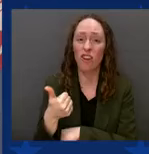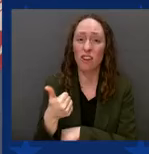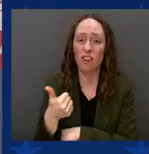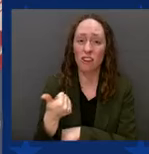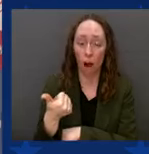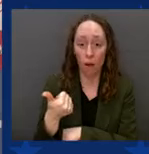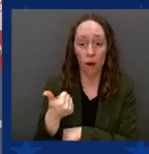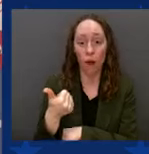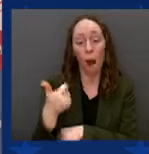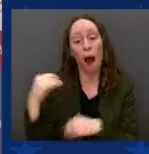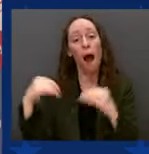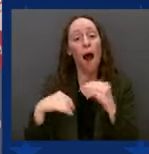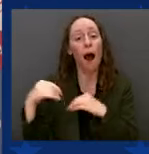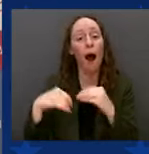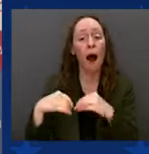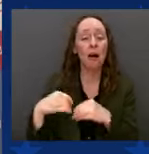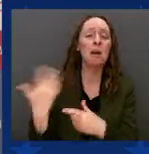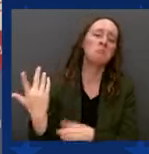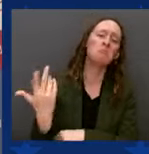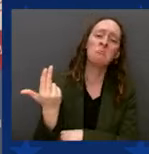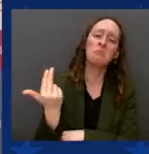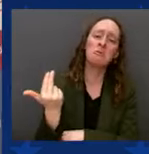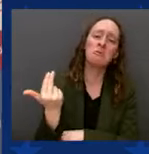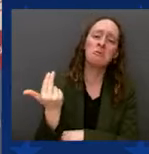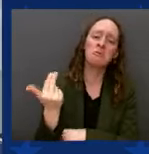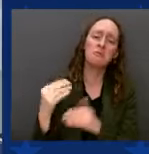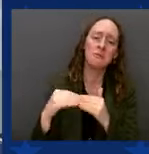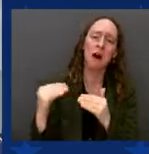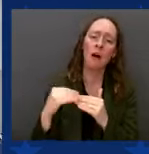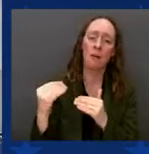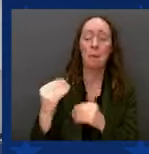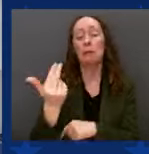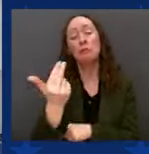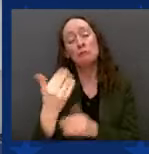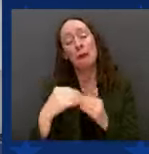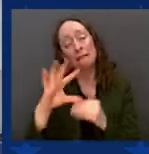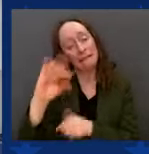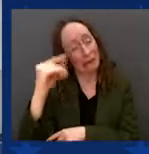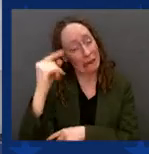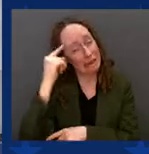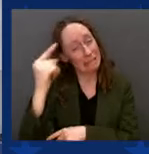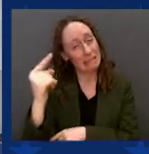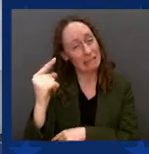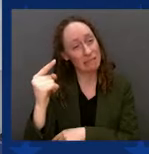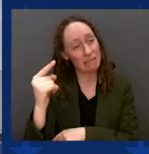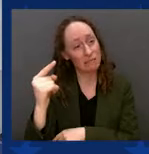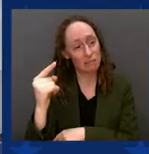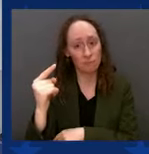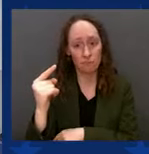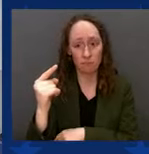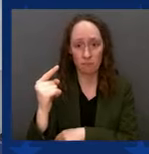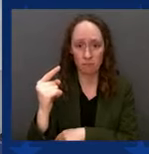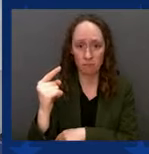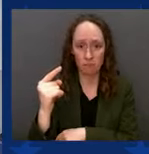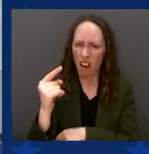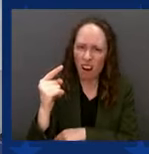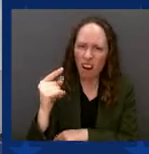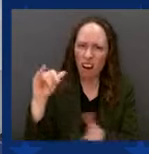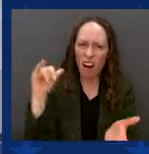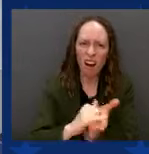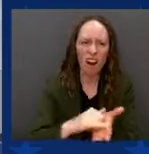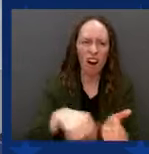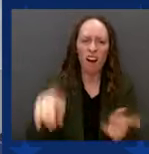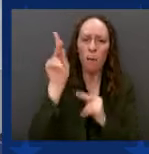$13.50. And charging the kind of money they charge? Well, guess what? Guess what?